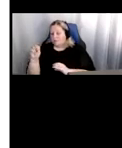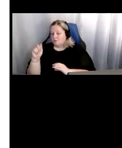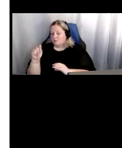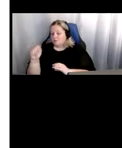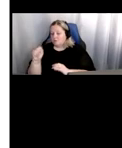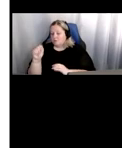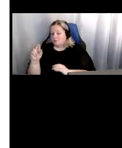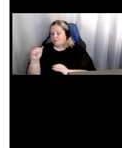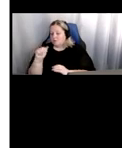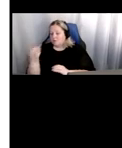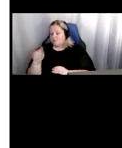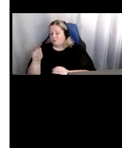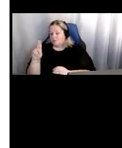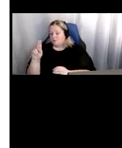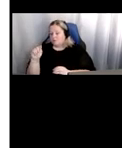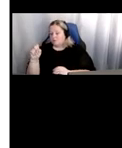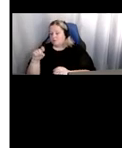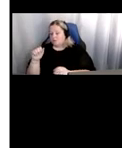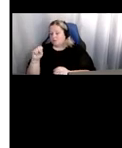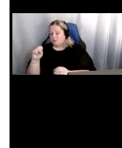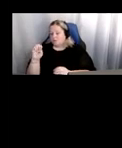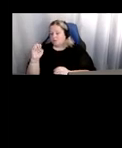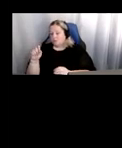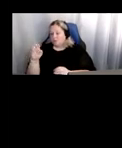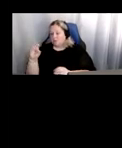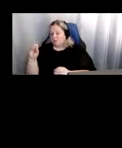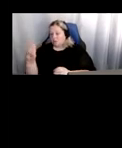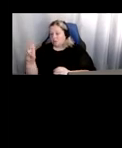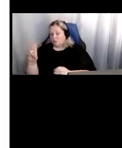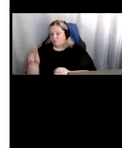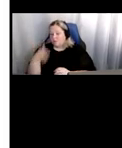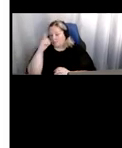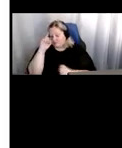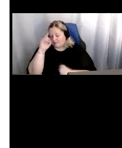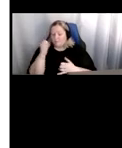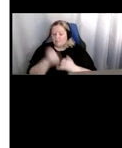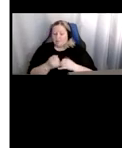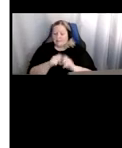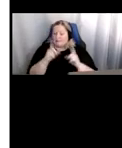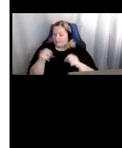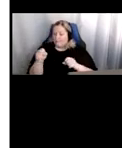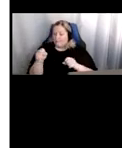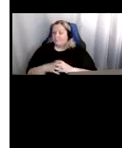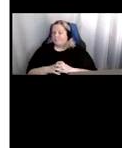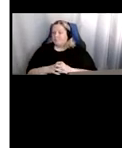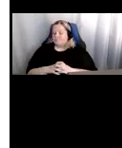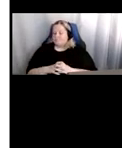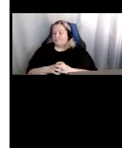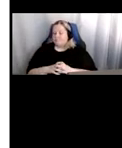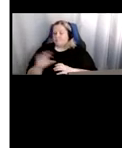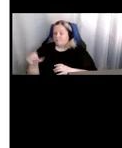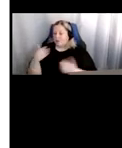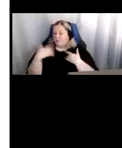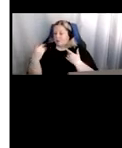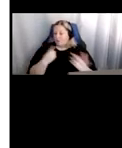anita.swanson@austin.utexas.edu. So I think, yep, that was the last slide. Yep. So does anyone have any